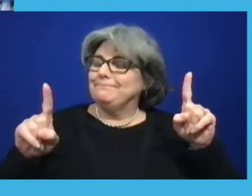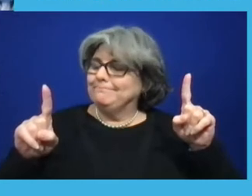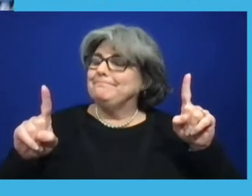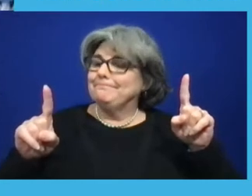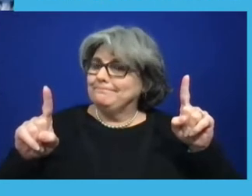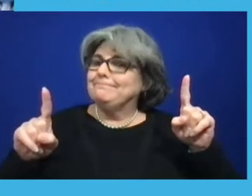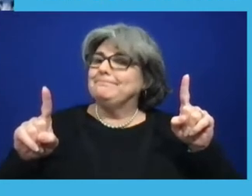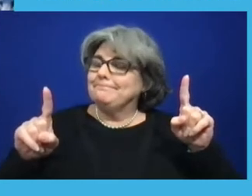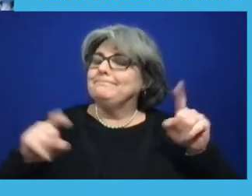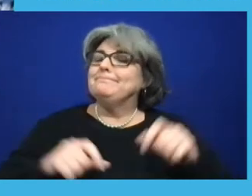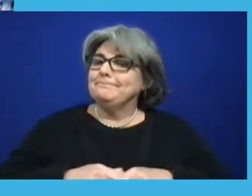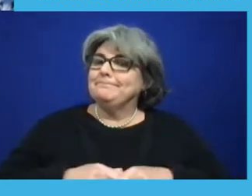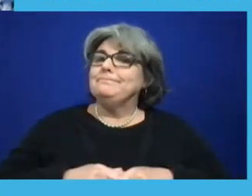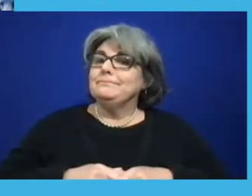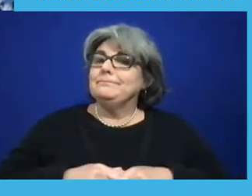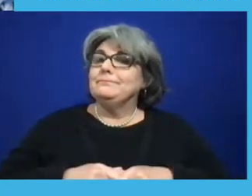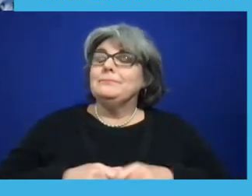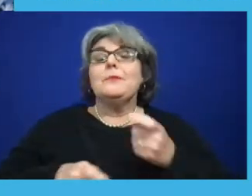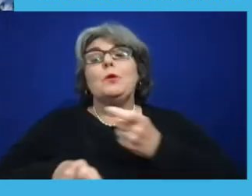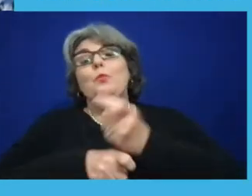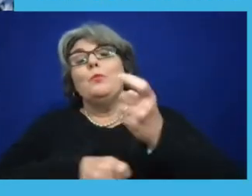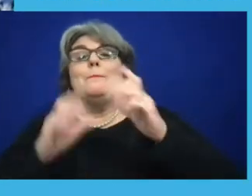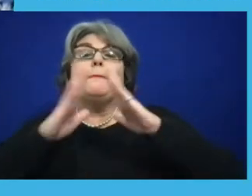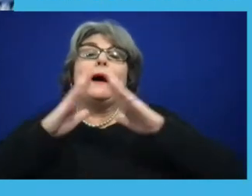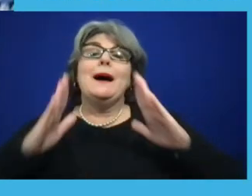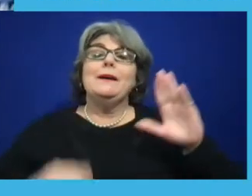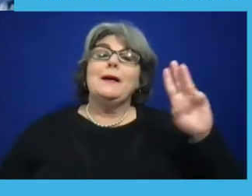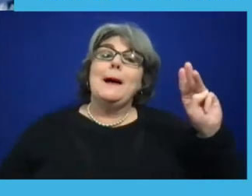Now you get to make a difference too.